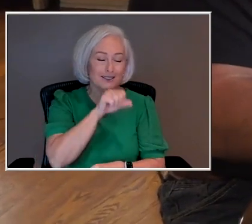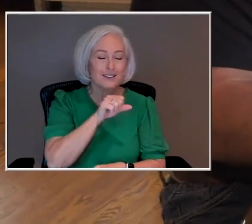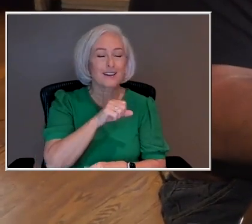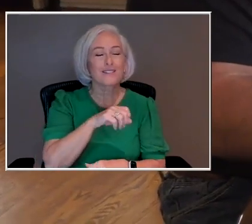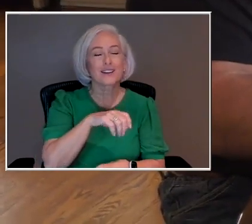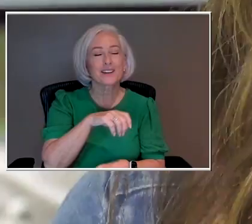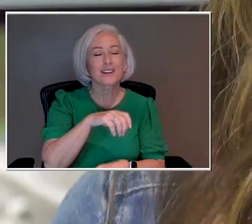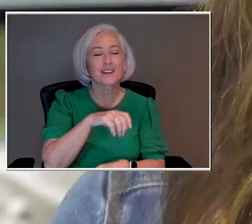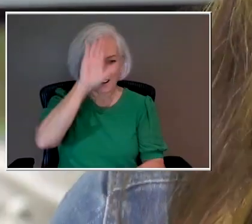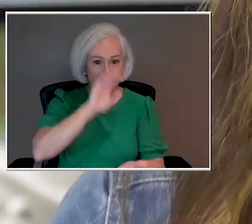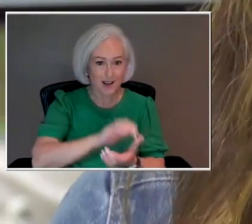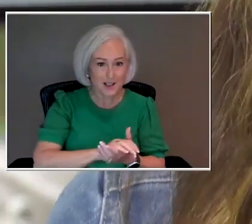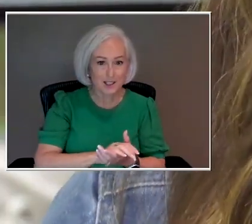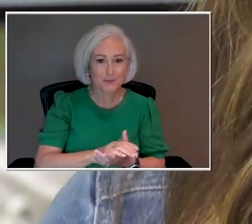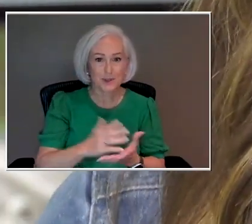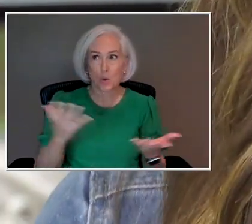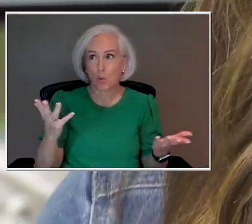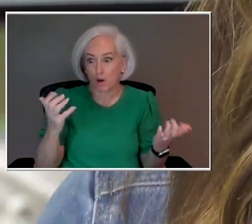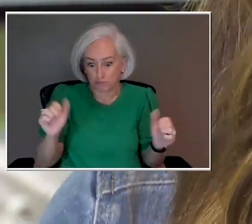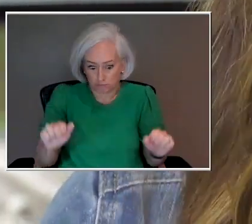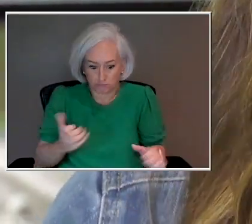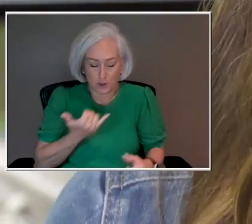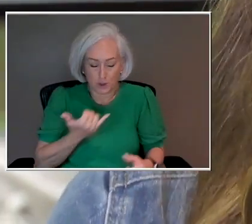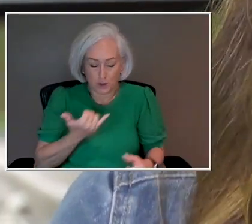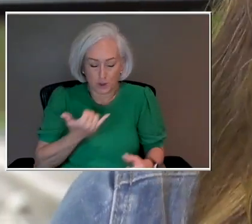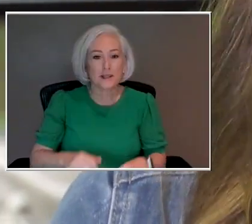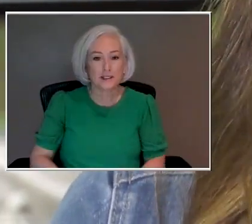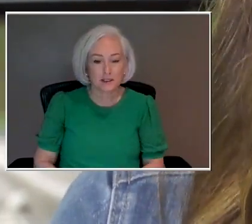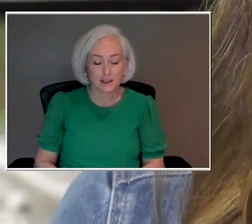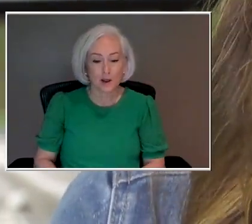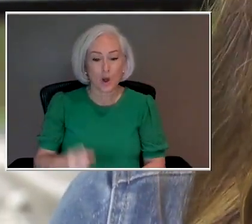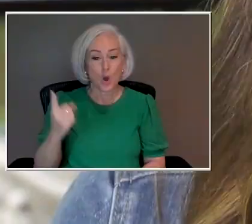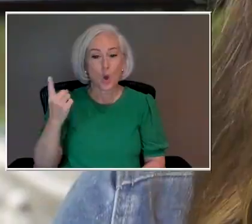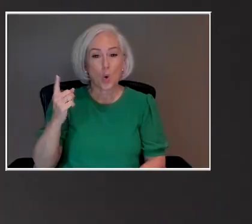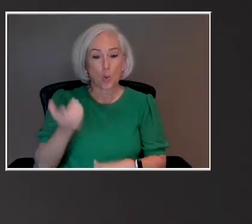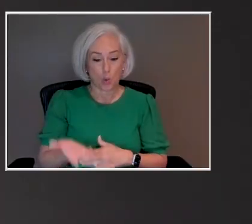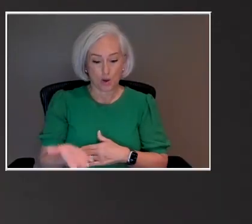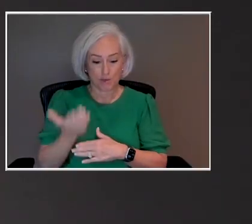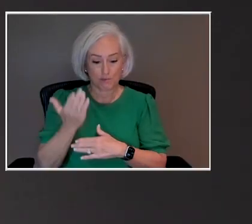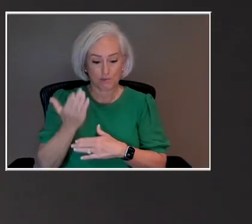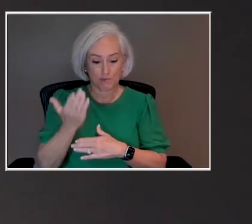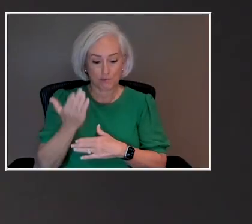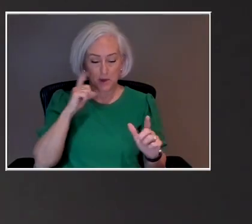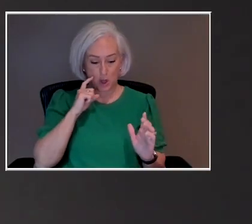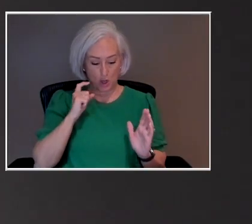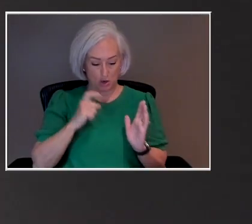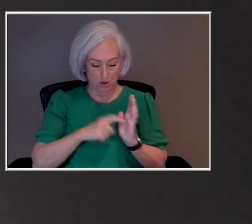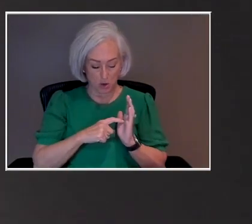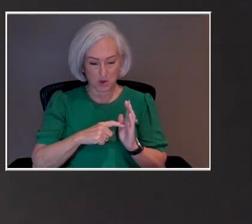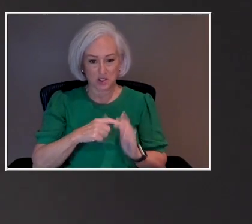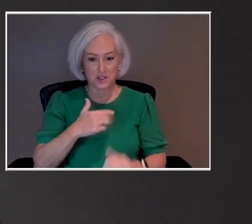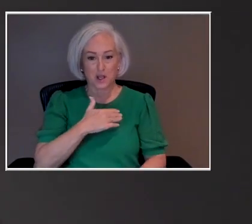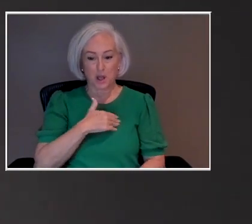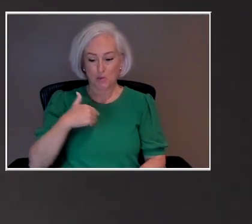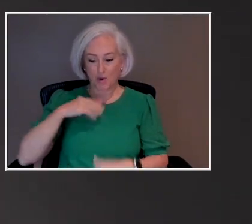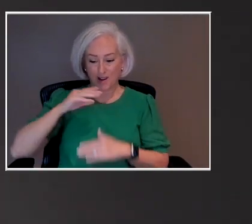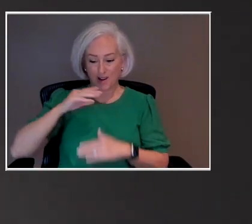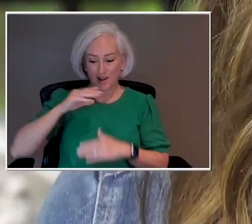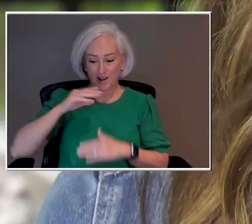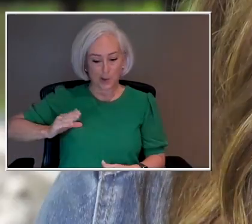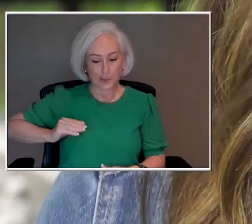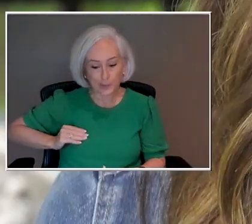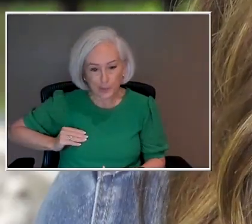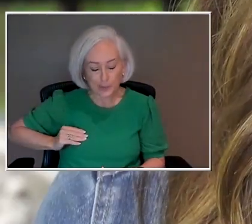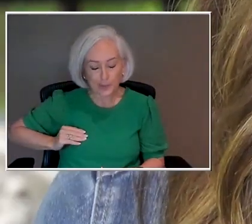wrong? I woke up one morning and realized that one of my breast implants had deflated. Concerned, Heather reached out to a local plastic